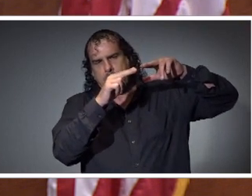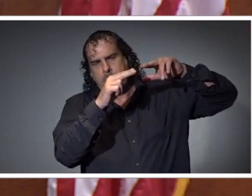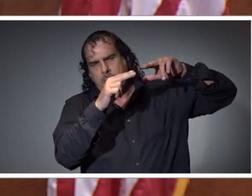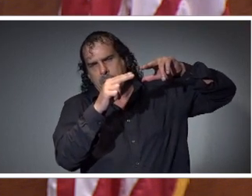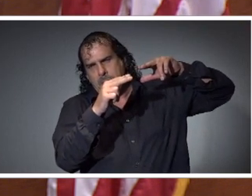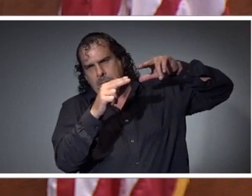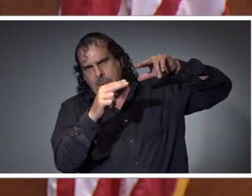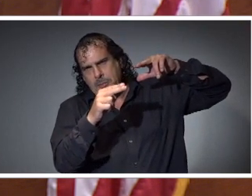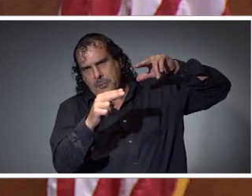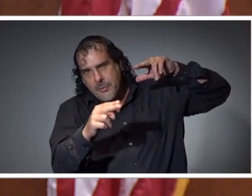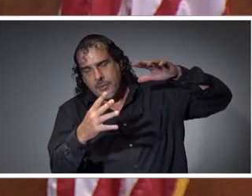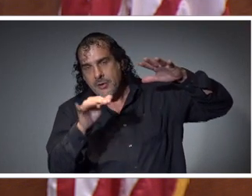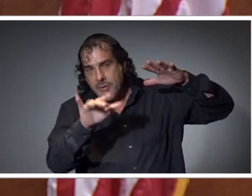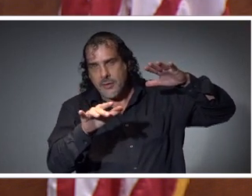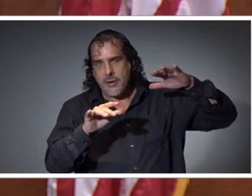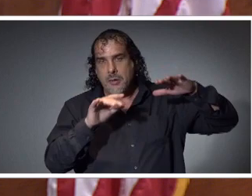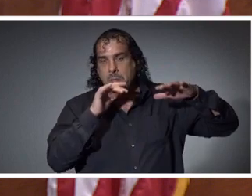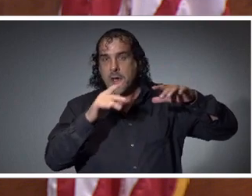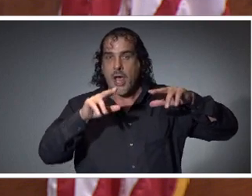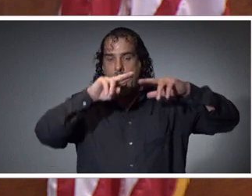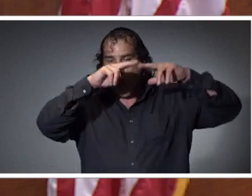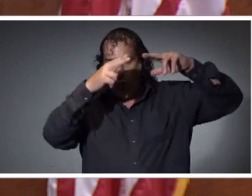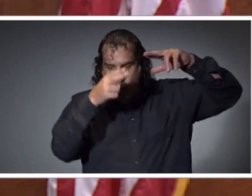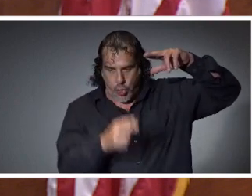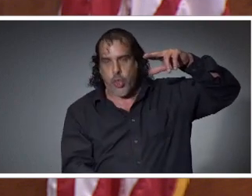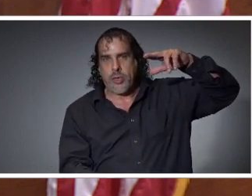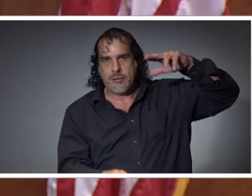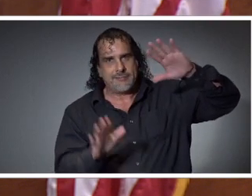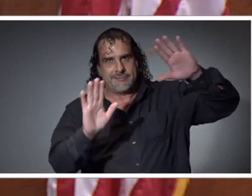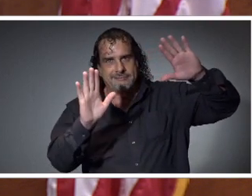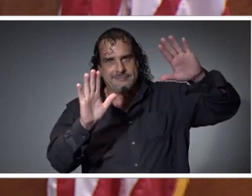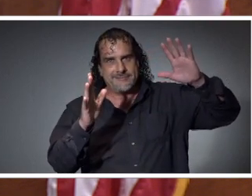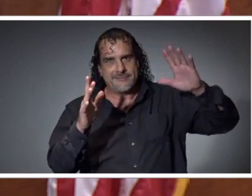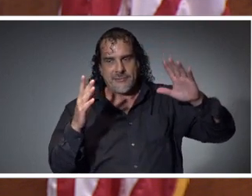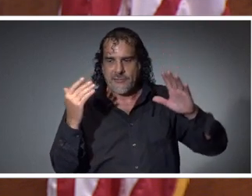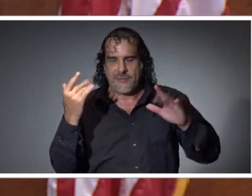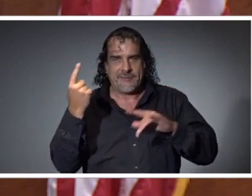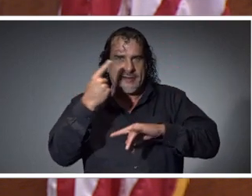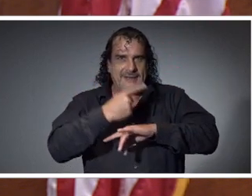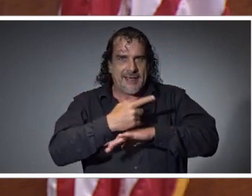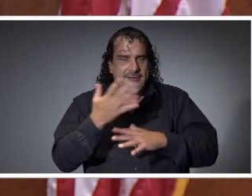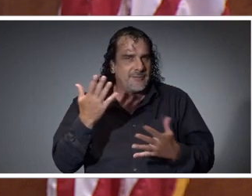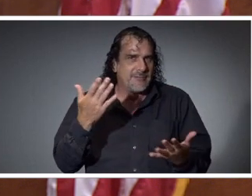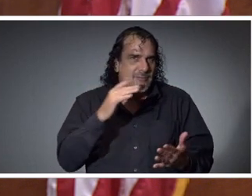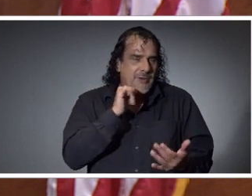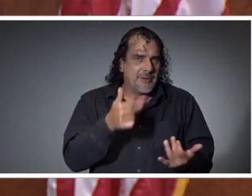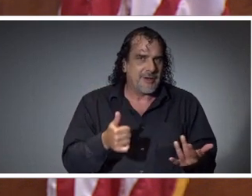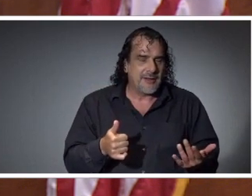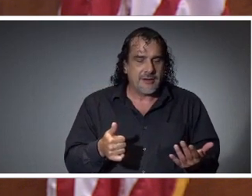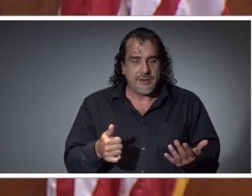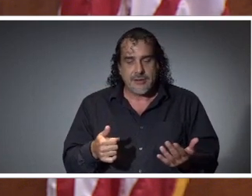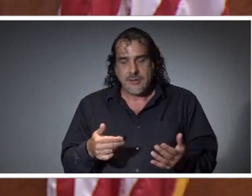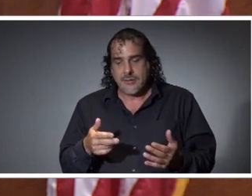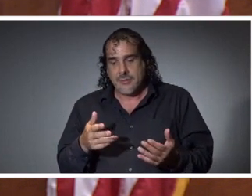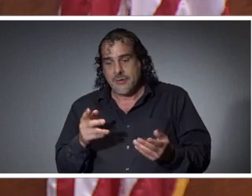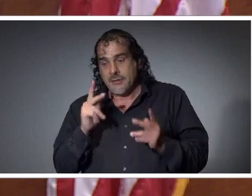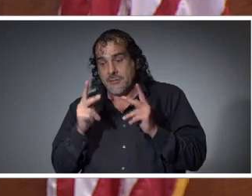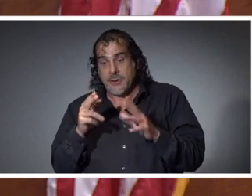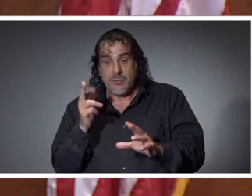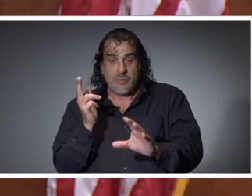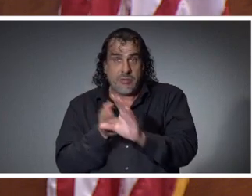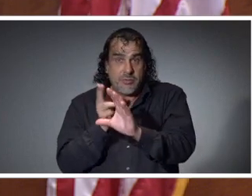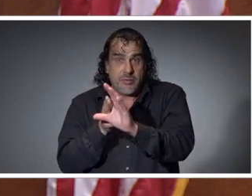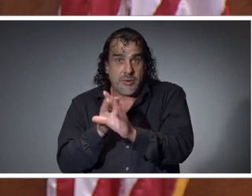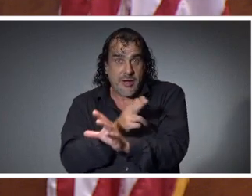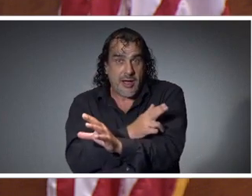curve, but one that is not as steep as it has been, say, for the last 15 days. In terms of hospitalizations,